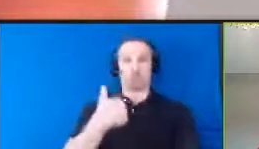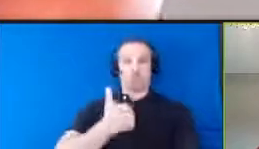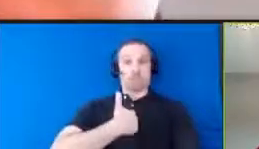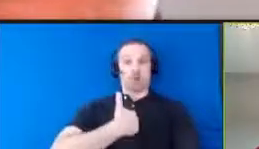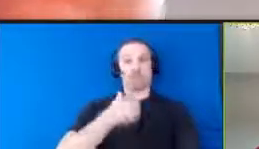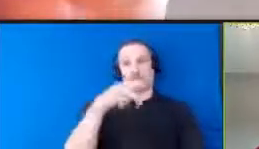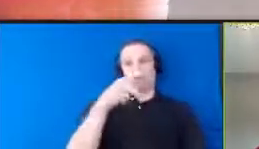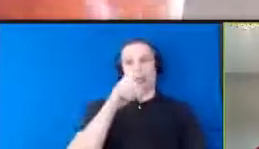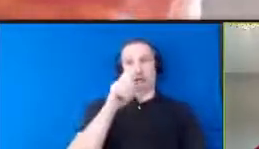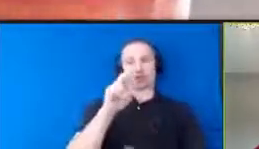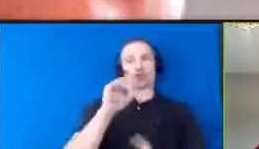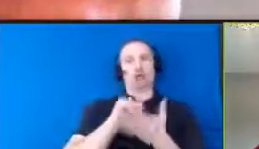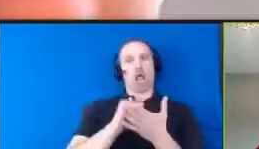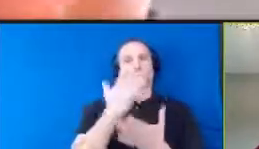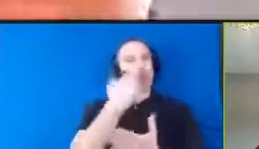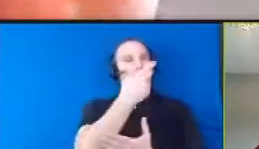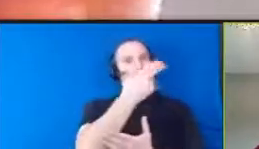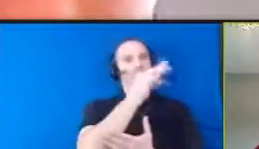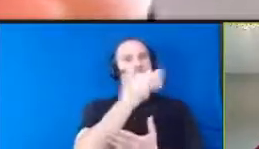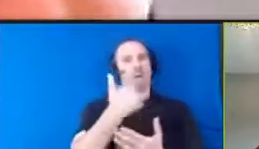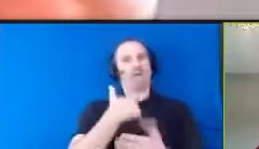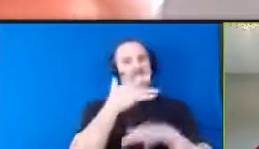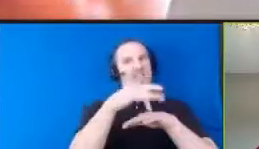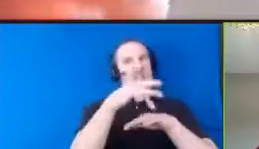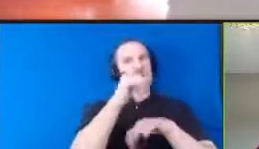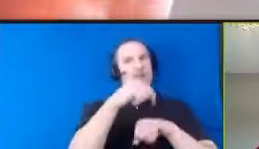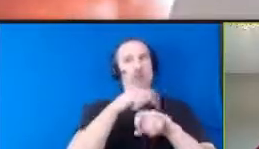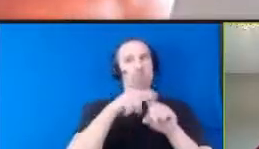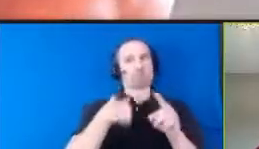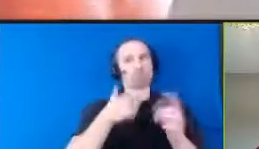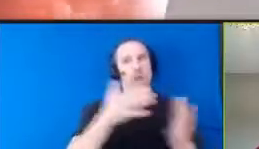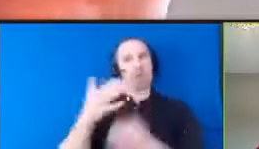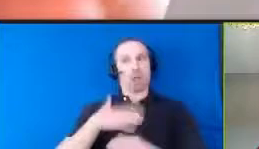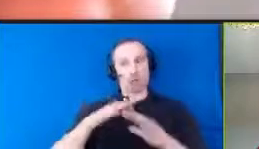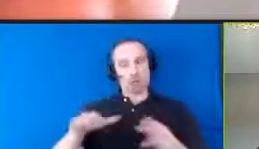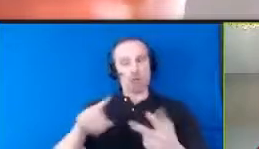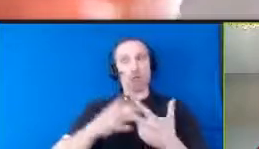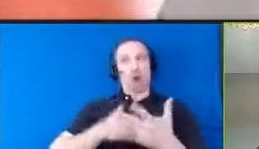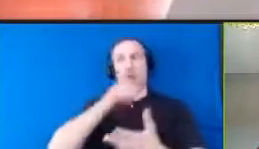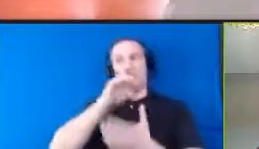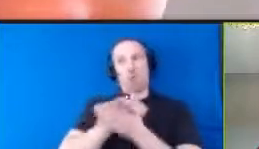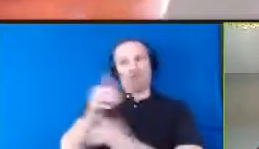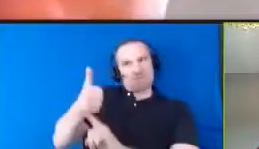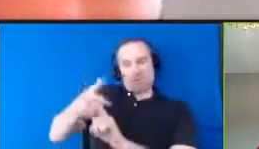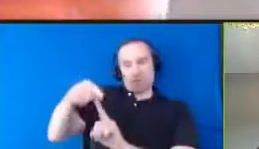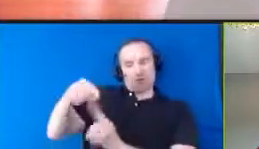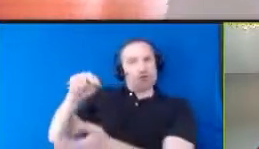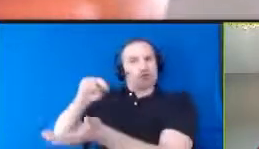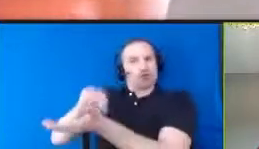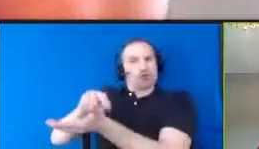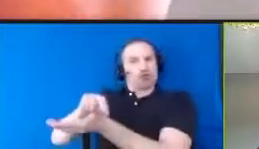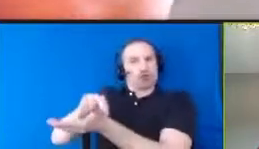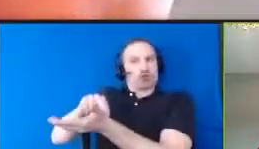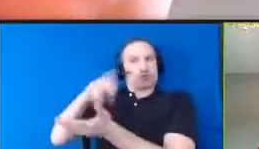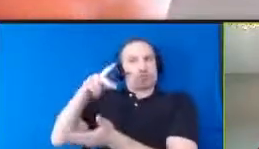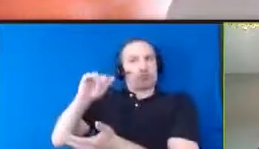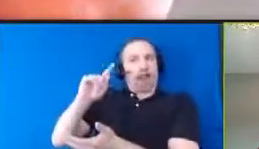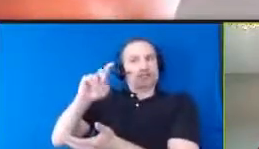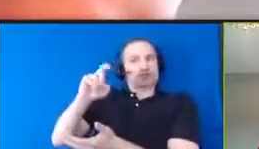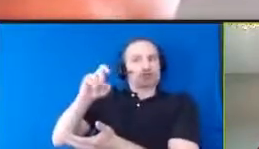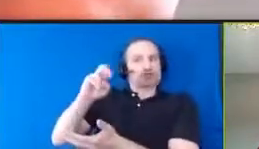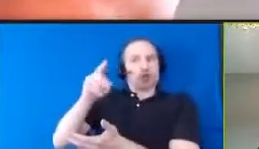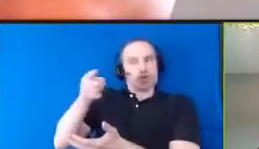time. But I plan on vaccinating my children, and my wife, who's a nurse practitioner, has the same thoughts as well.